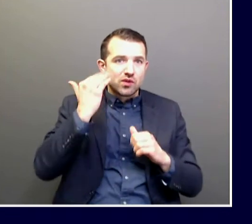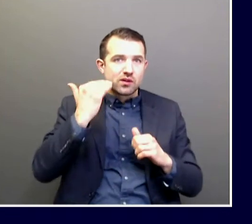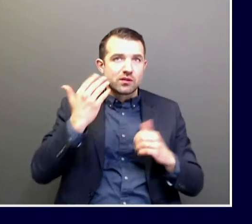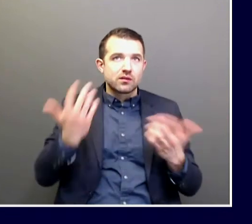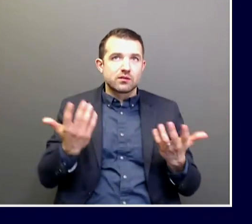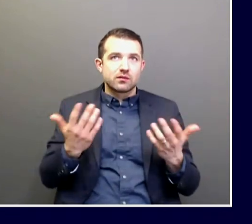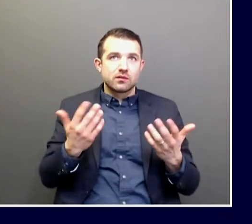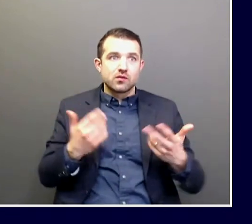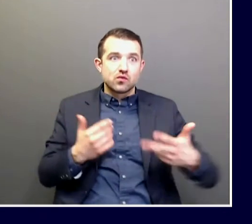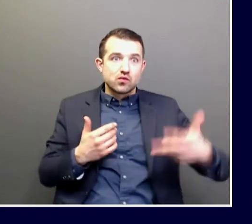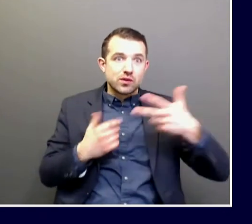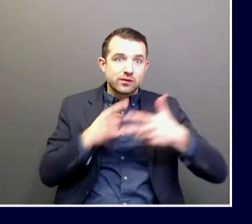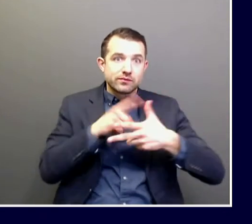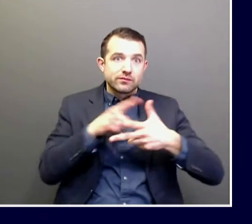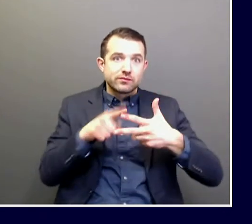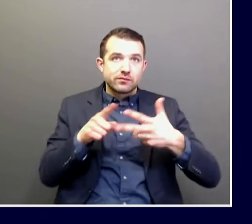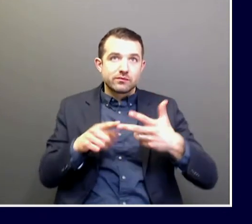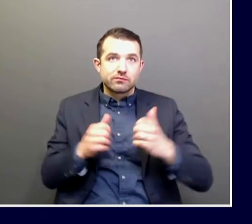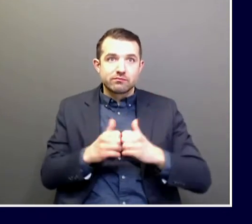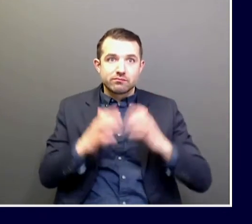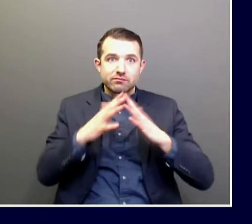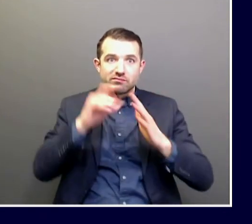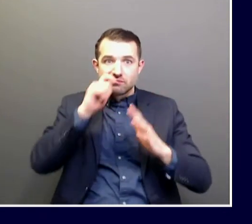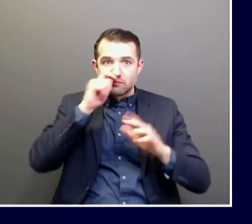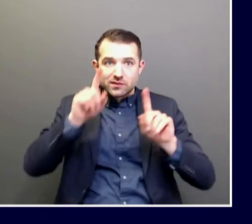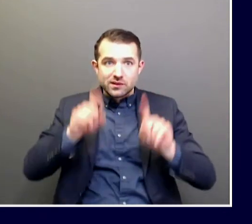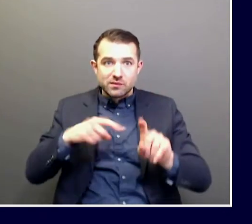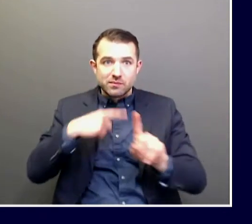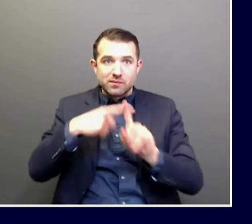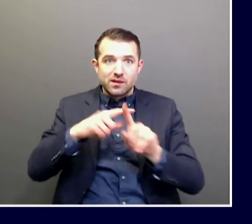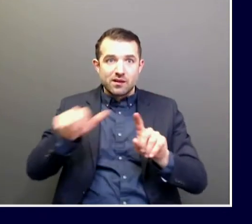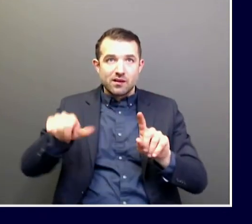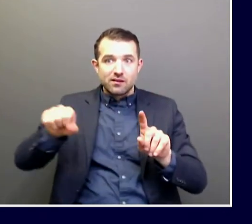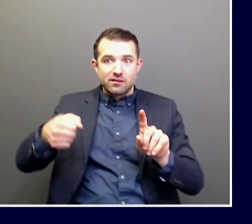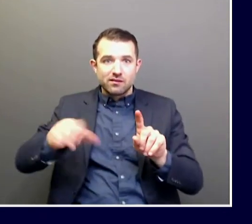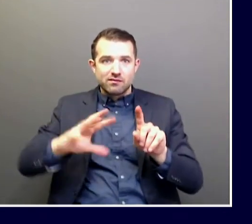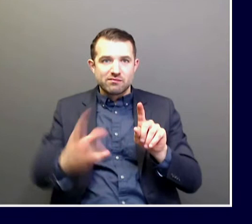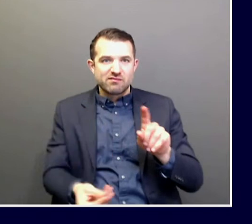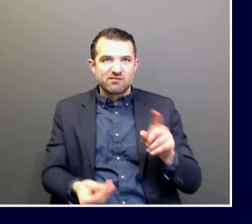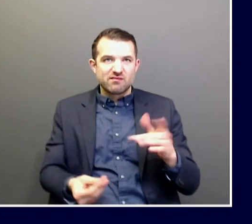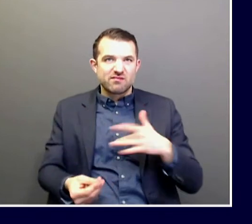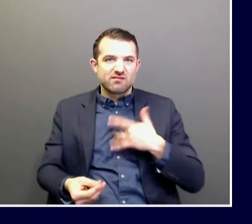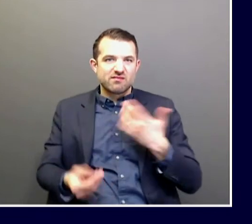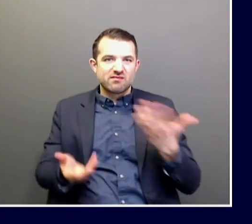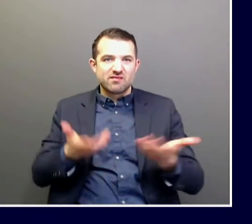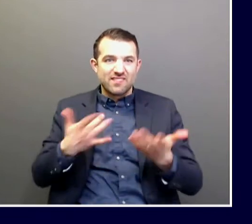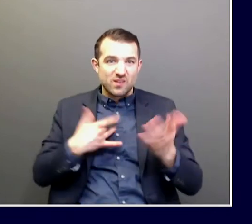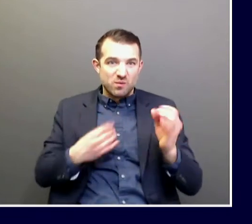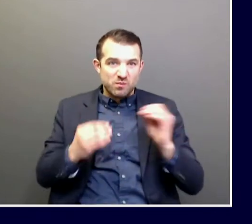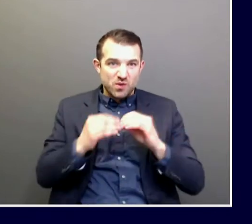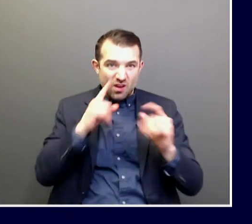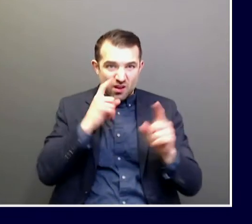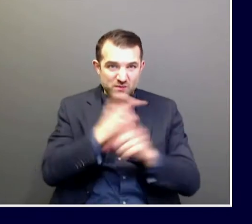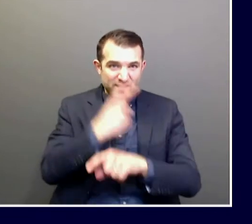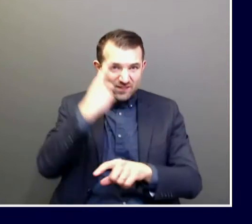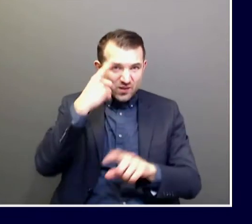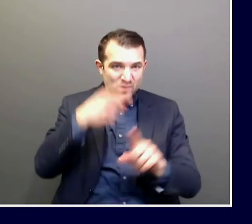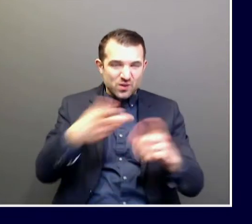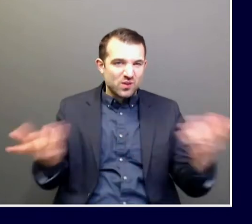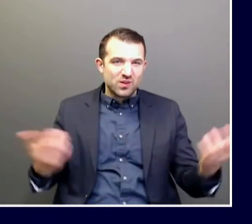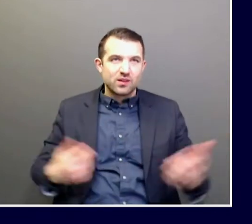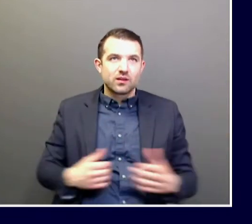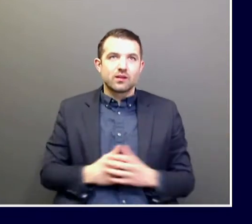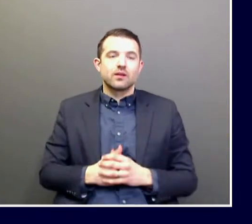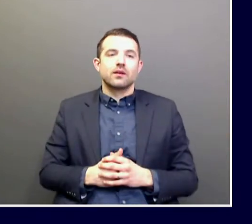data than less. Well, on the wastewater screening piece, Patrick, that's a separate process altogether. But as to the former